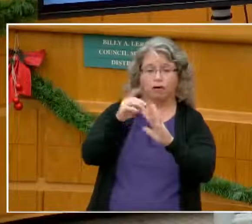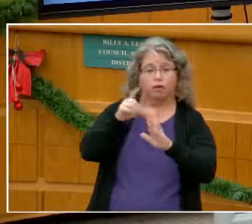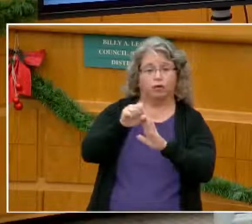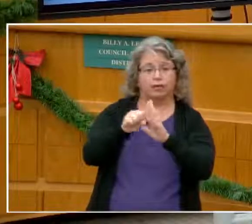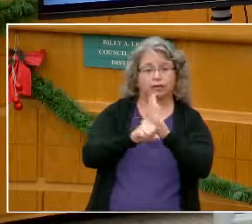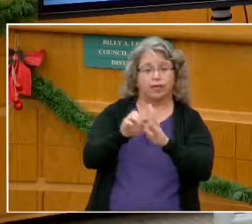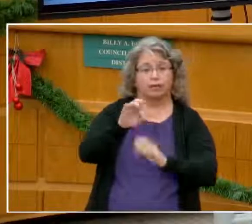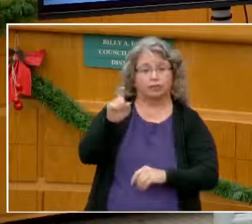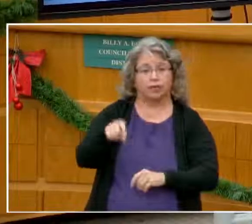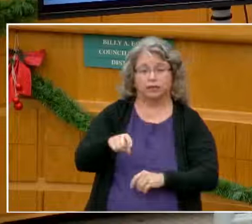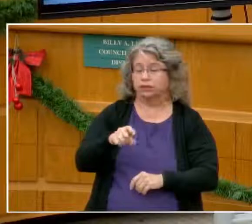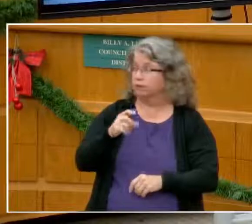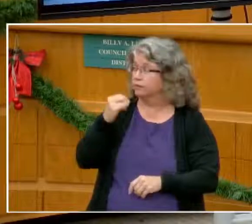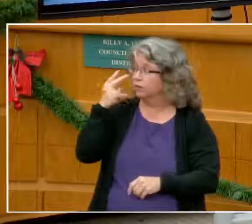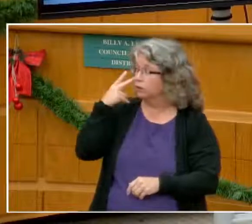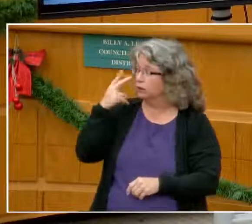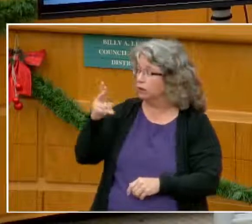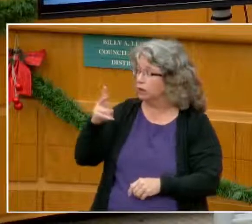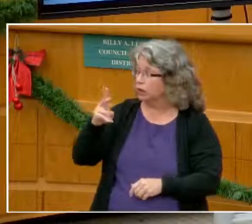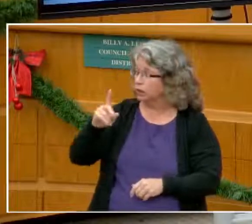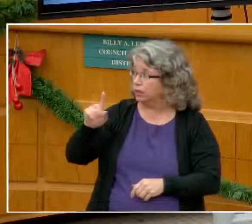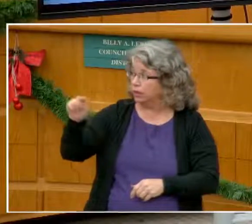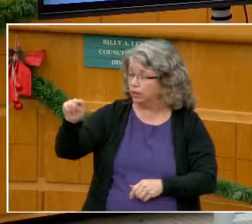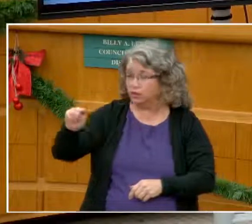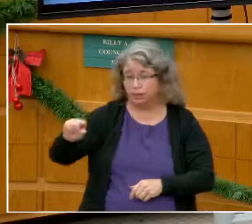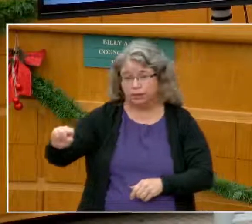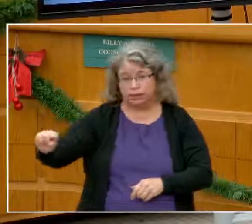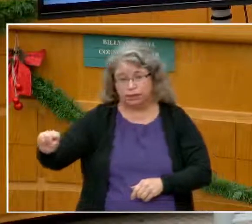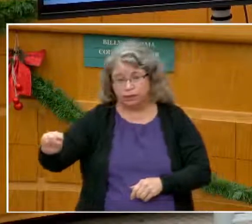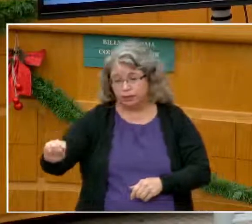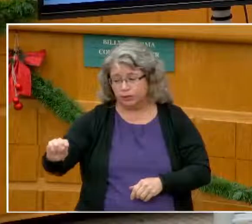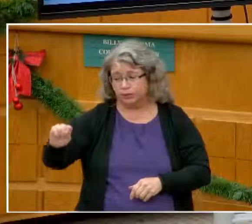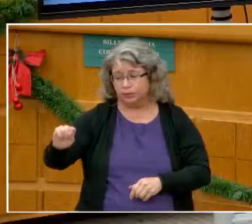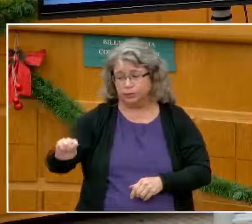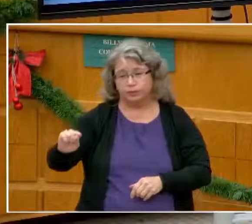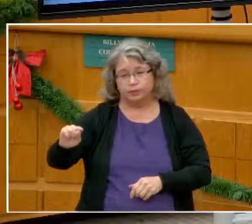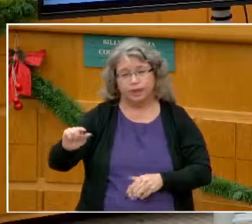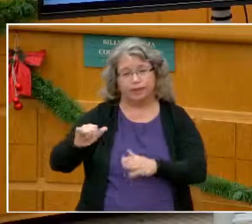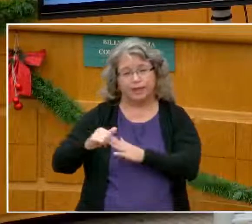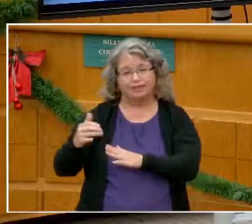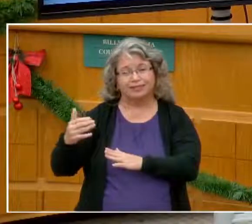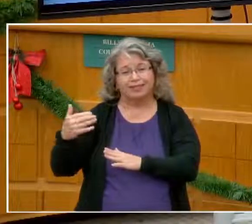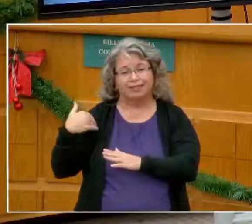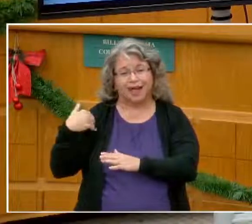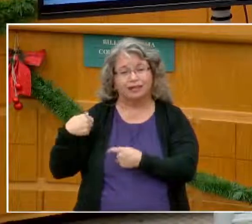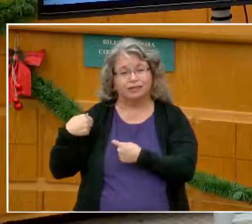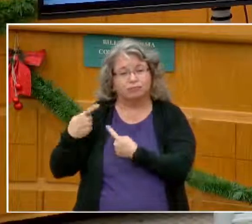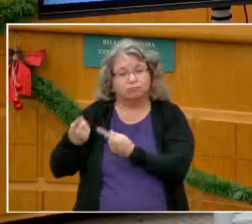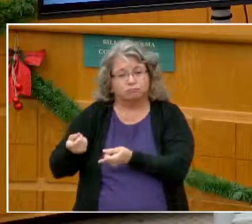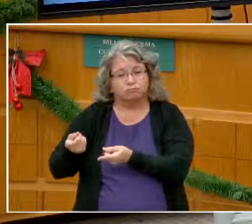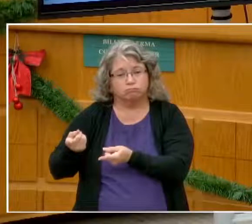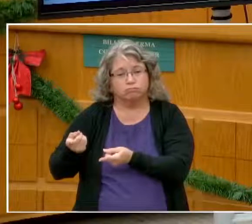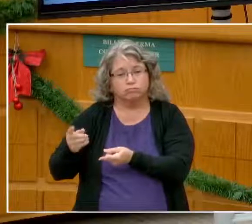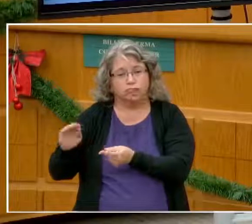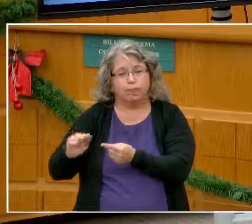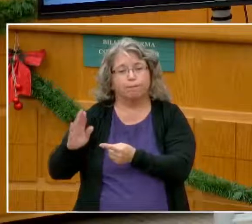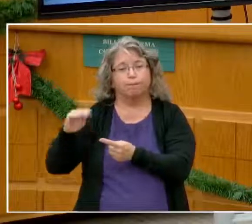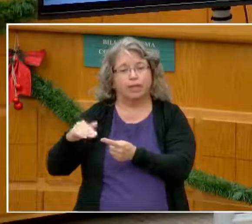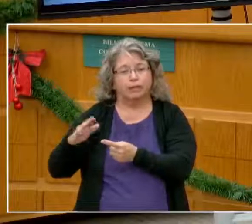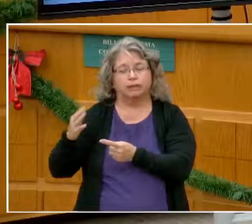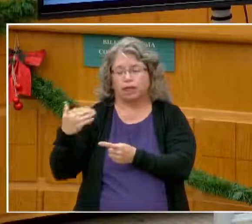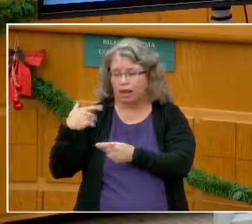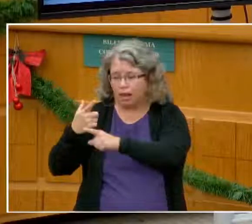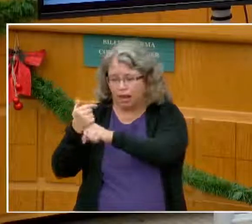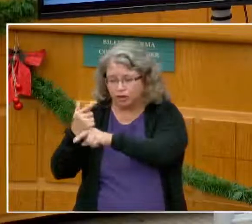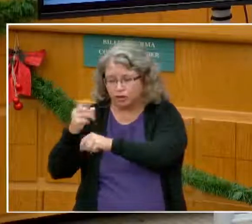if you see way down to the left, those little bumps are the last peaks. The peak from last